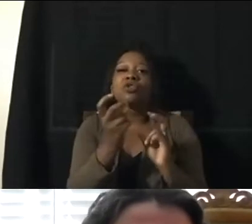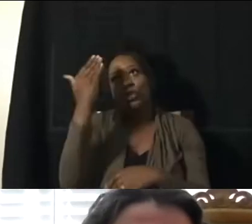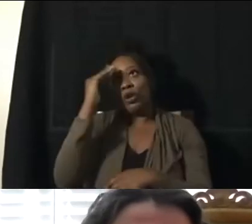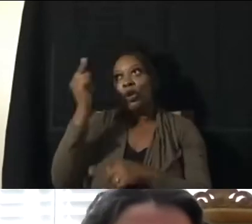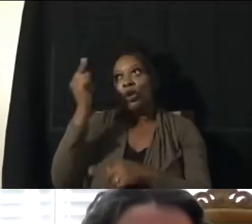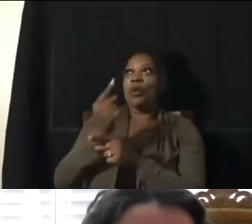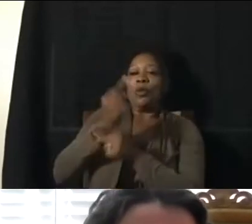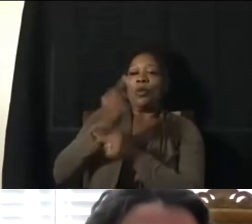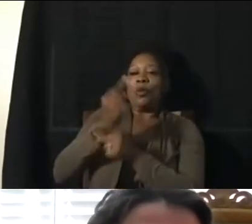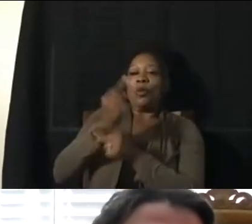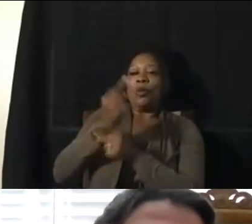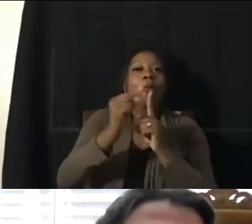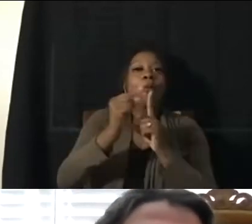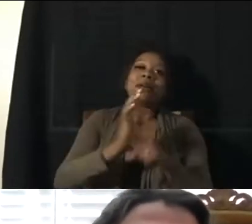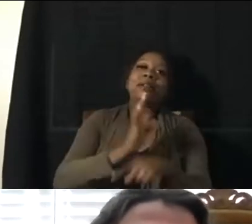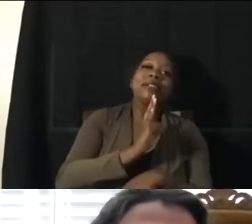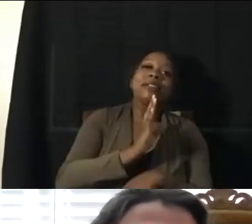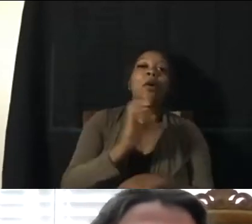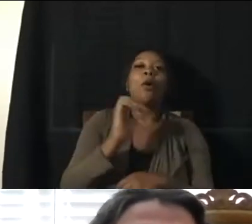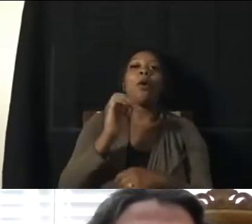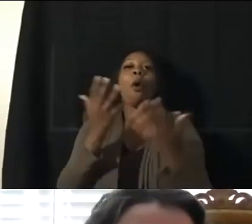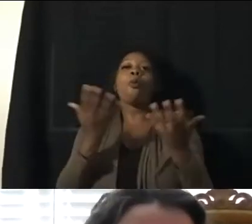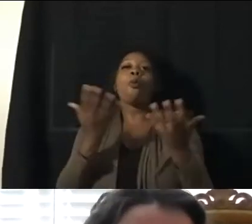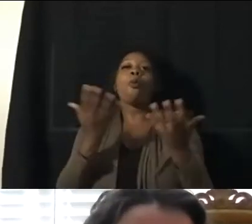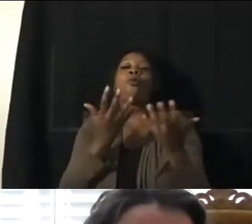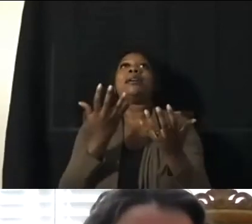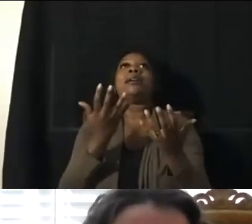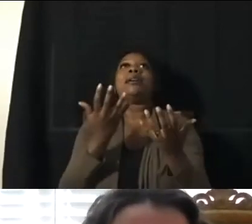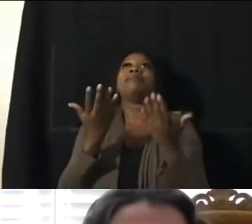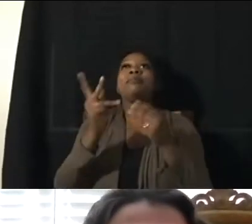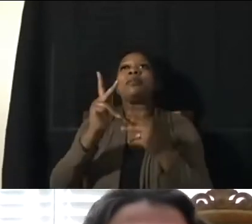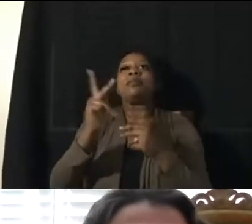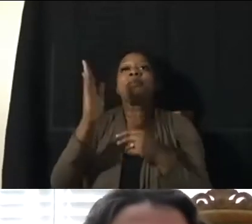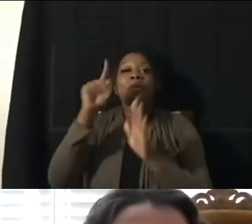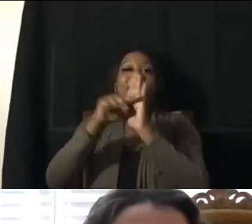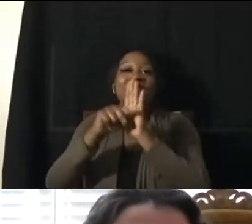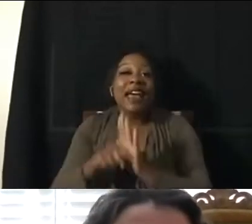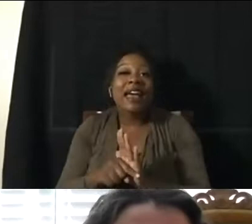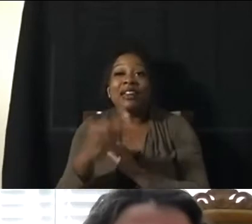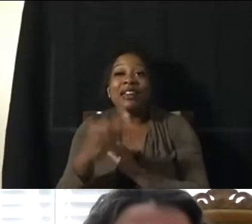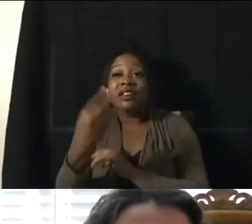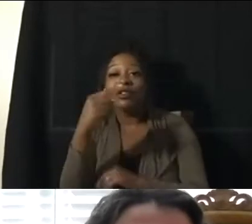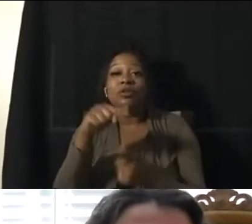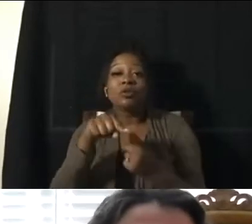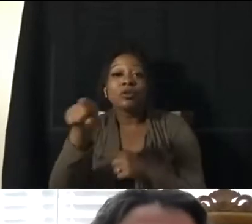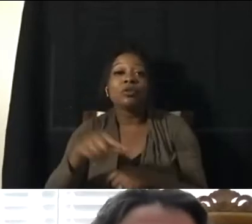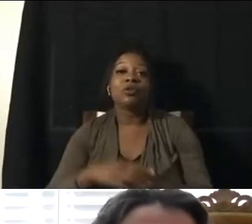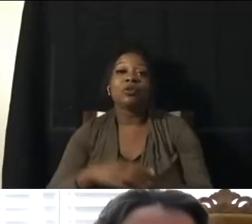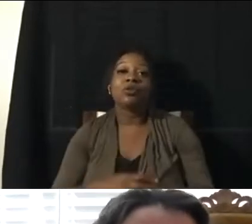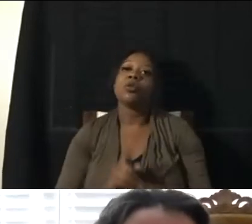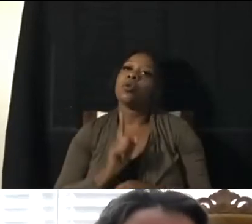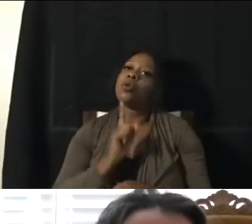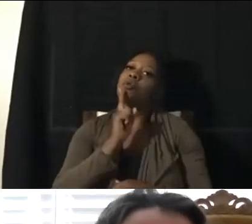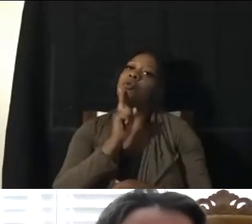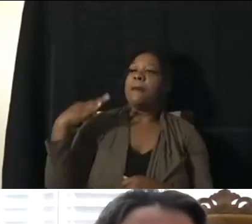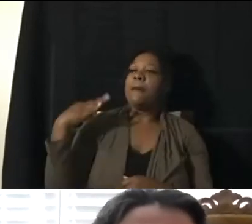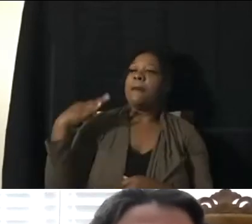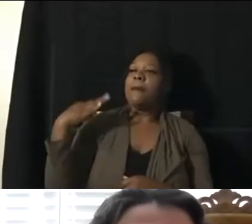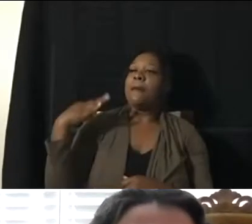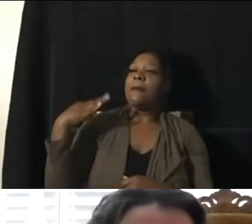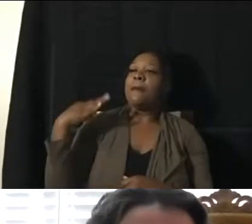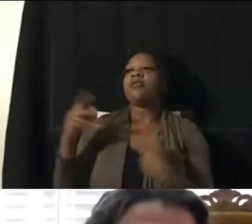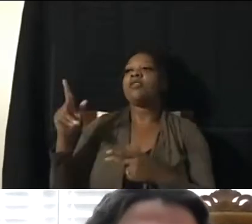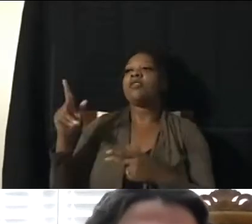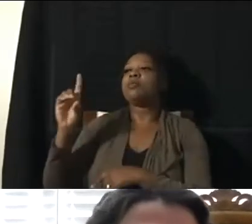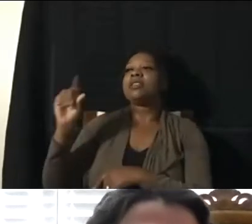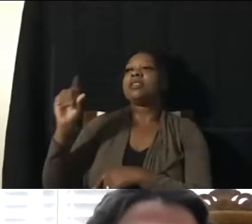looking for in terms of criticism. So in that regard, it benefits to have disabled voices. But I think more importantly, in